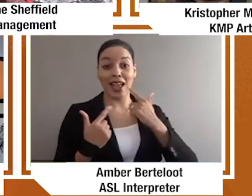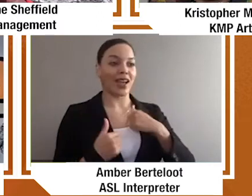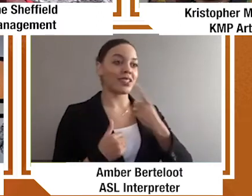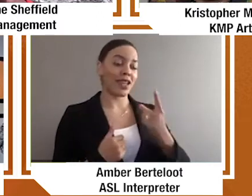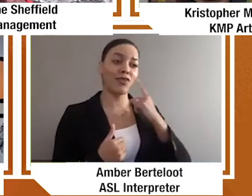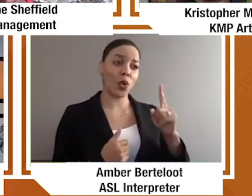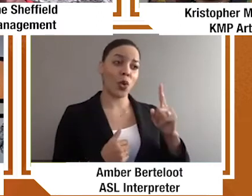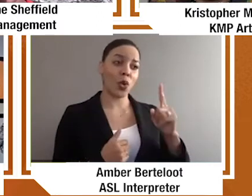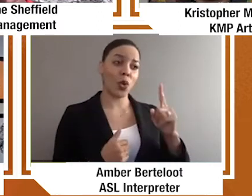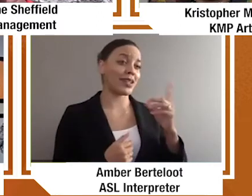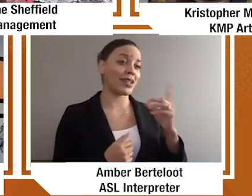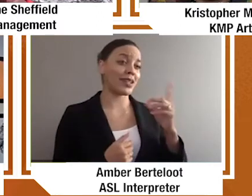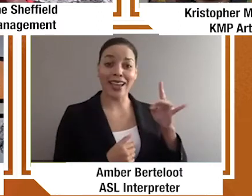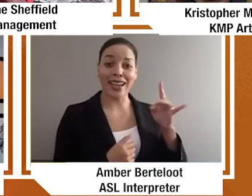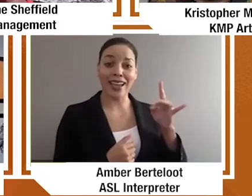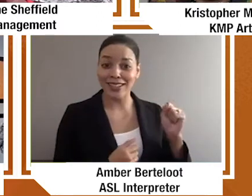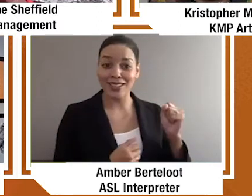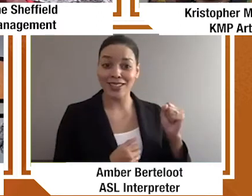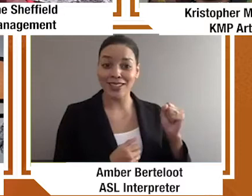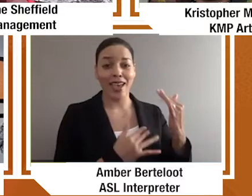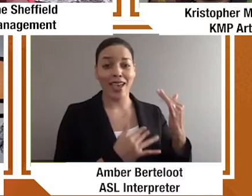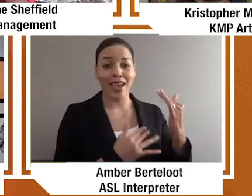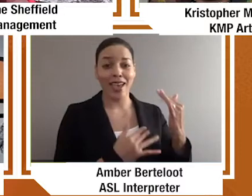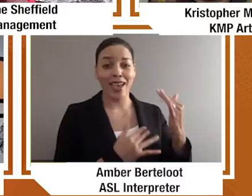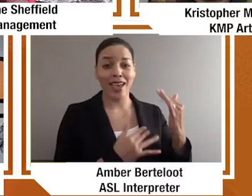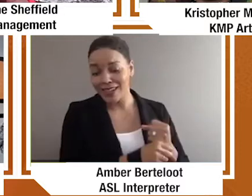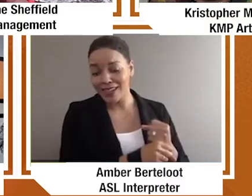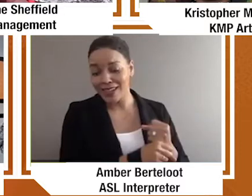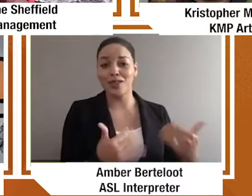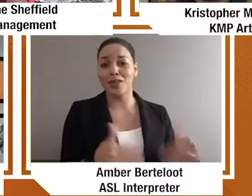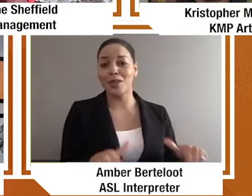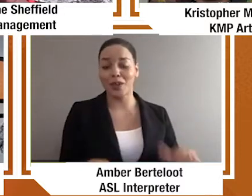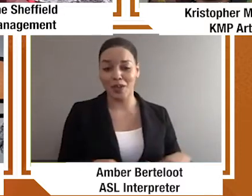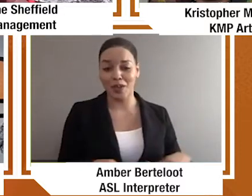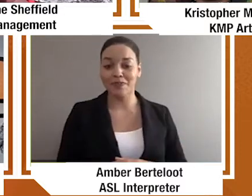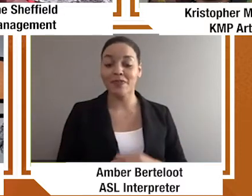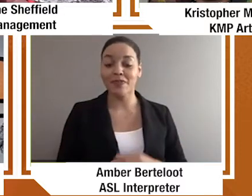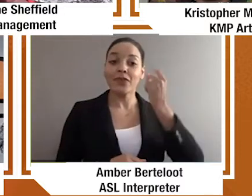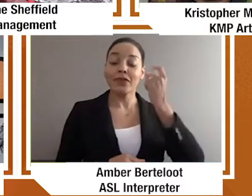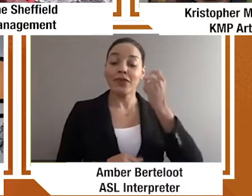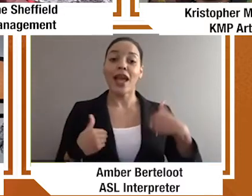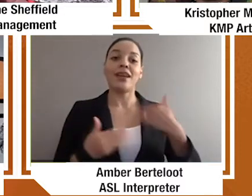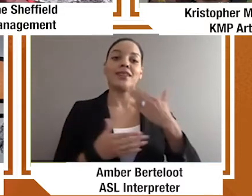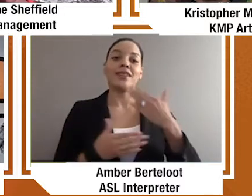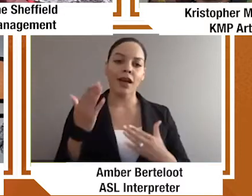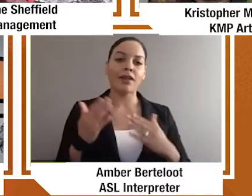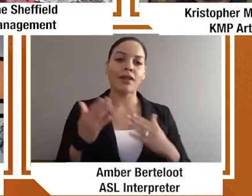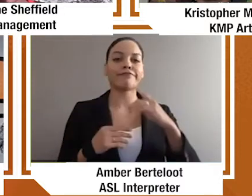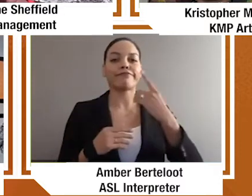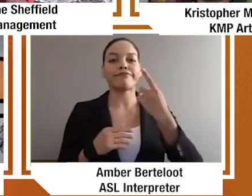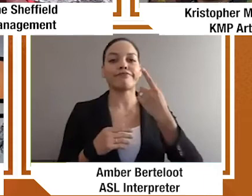decades, literally for decades. And so there were some myths about the